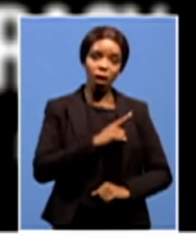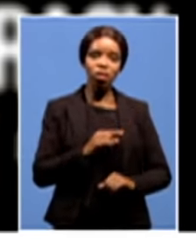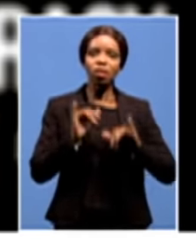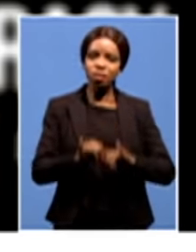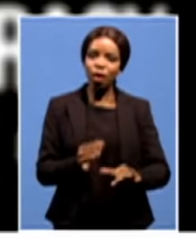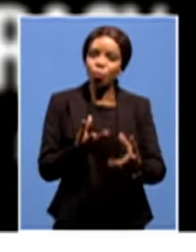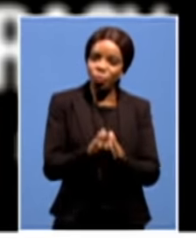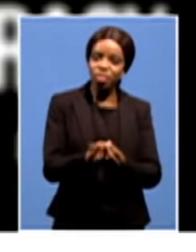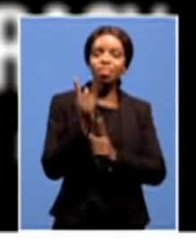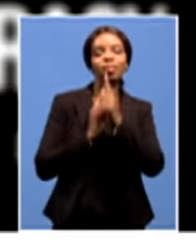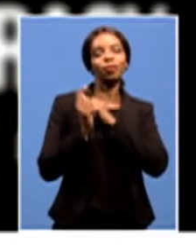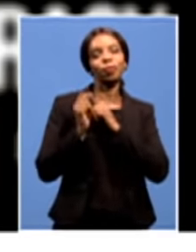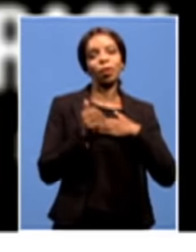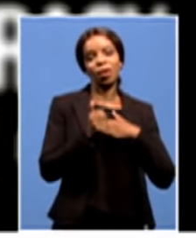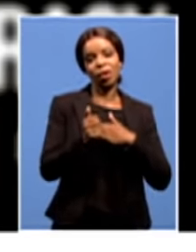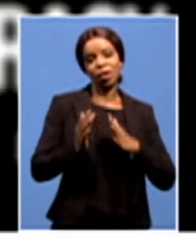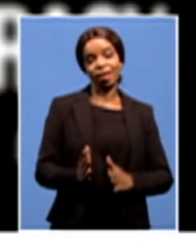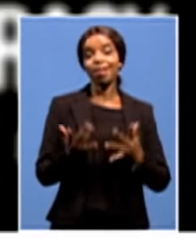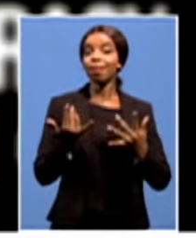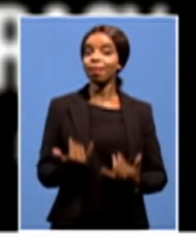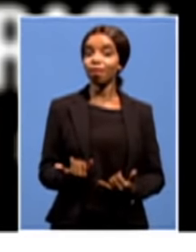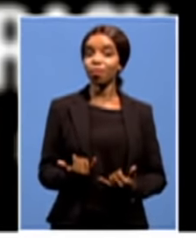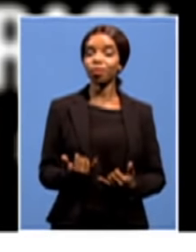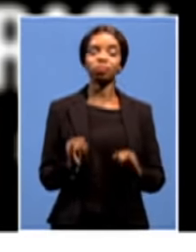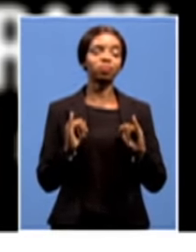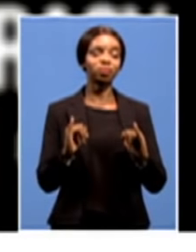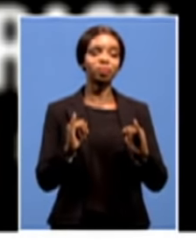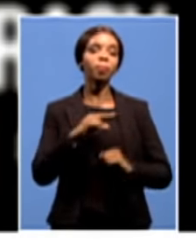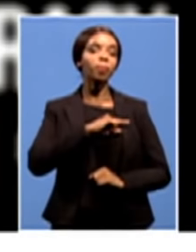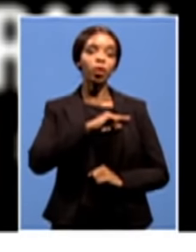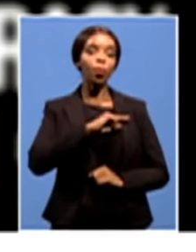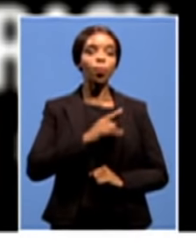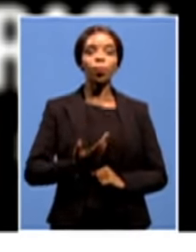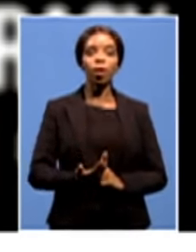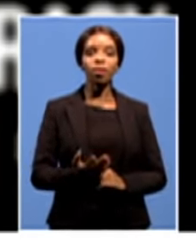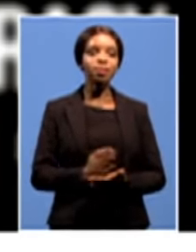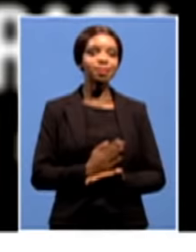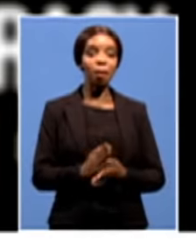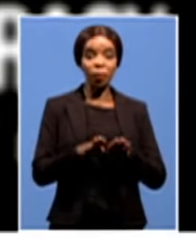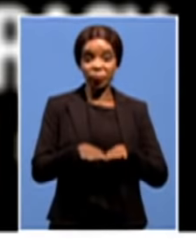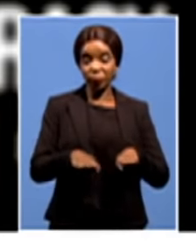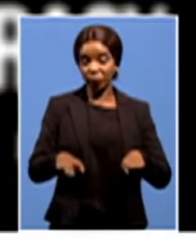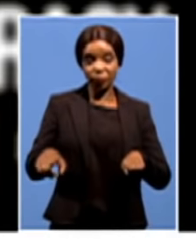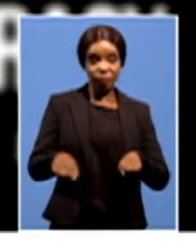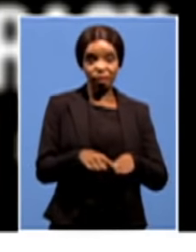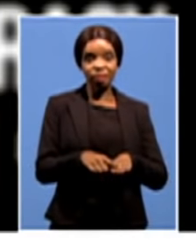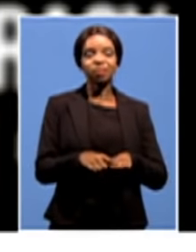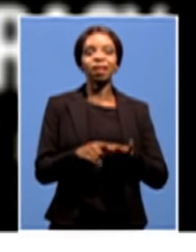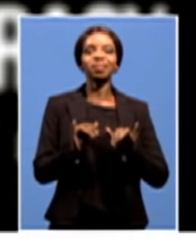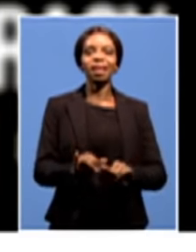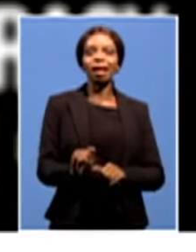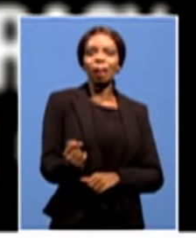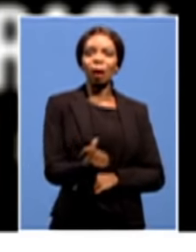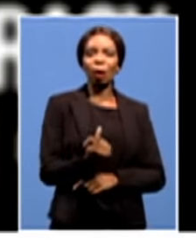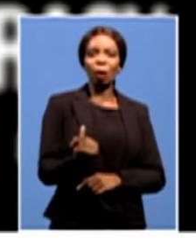So right now it is very bad, because some of those kids are staying